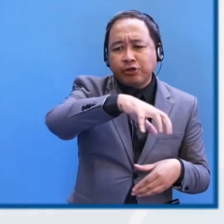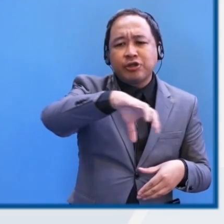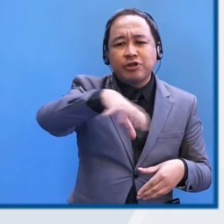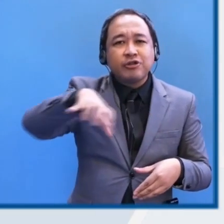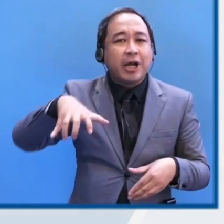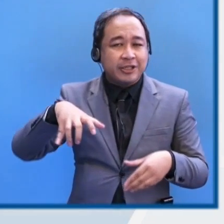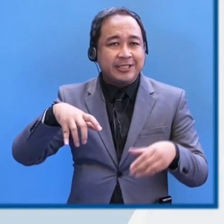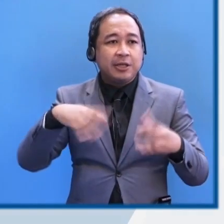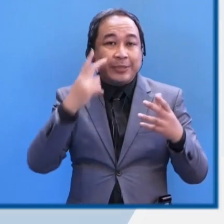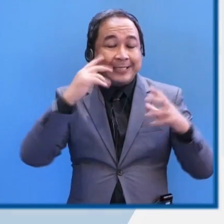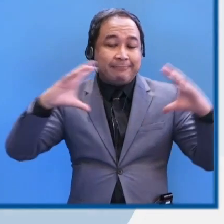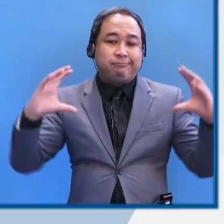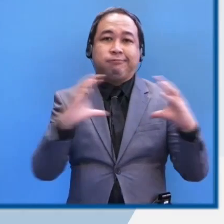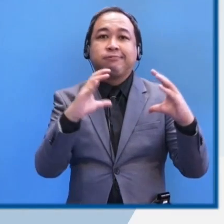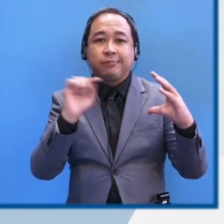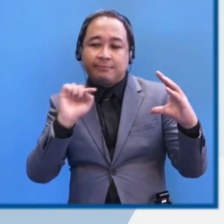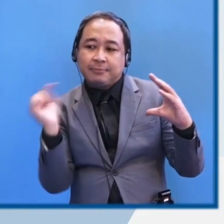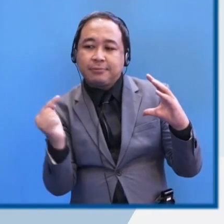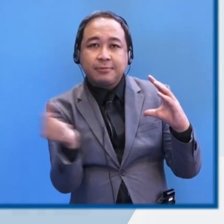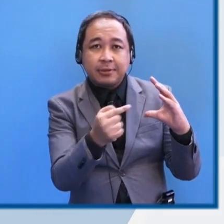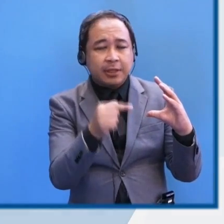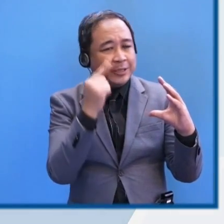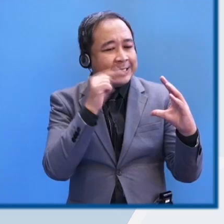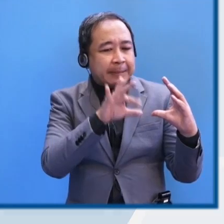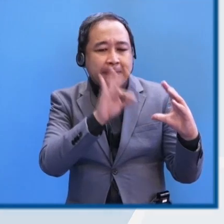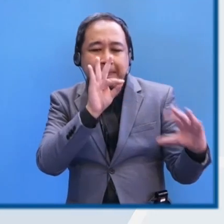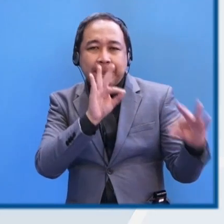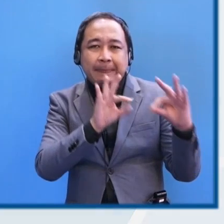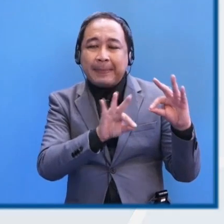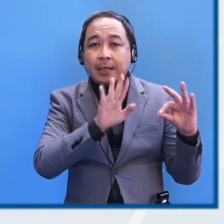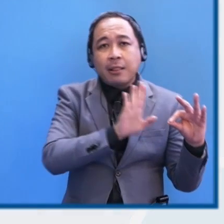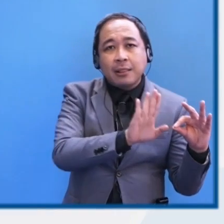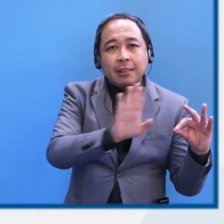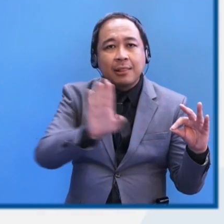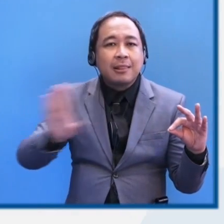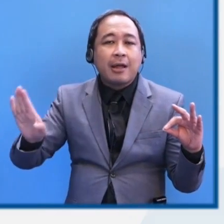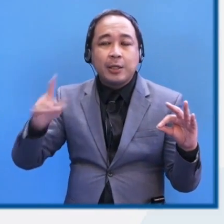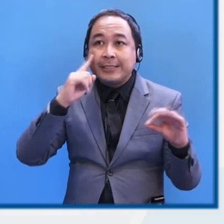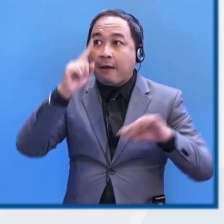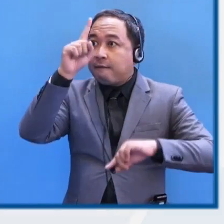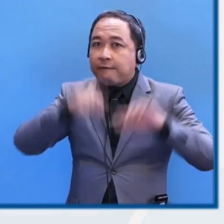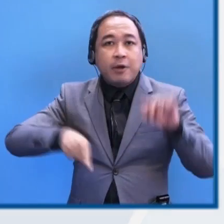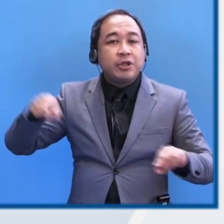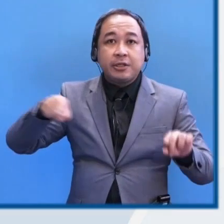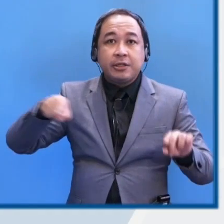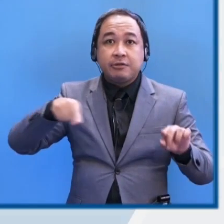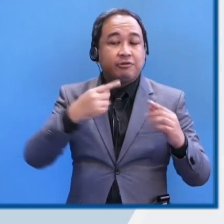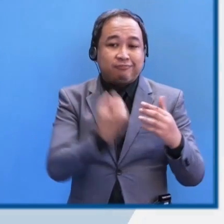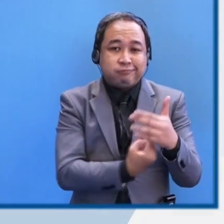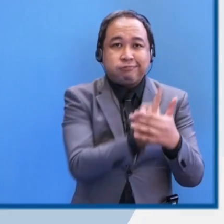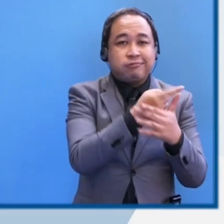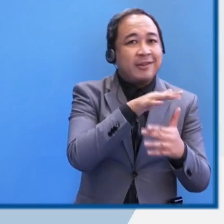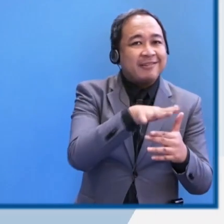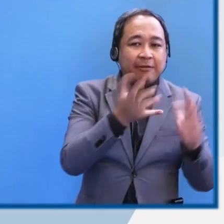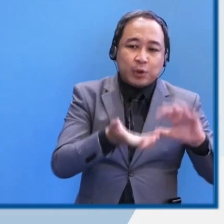up a representative sample from the various hazard context, the communities. So let